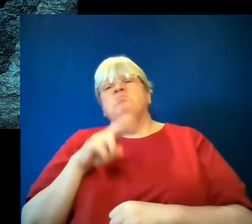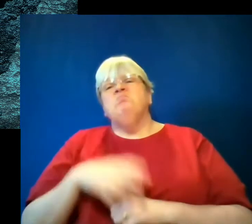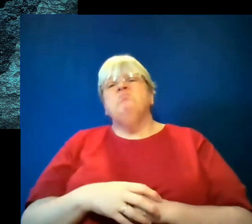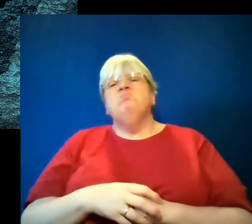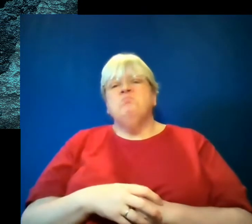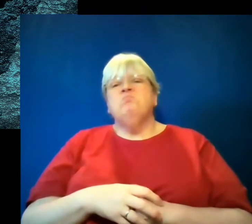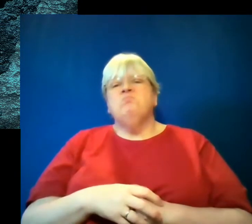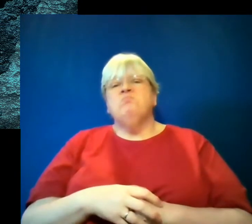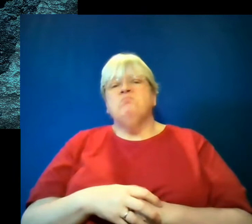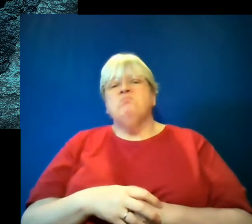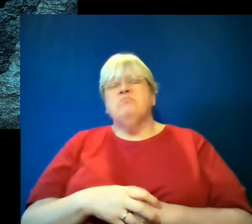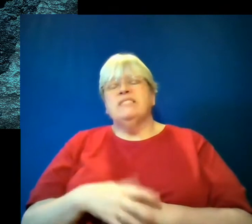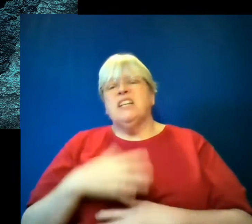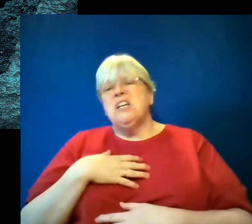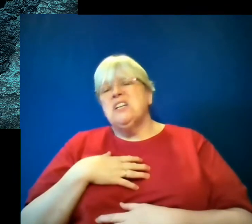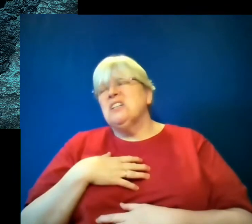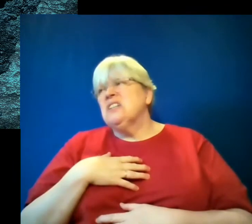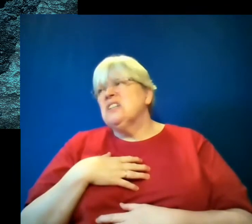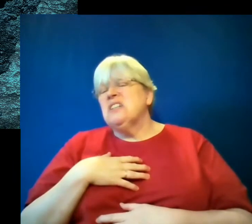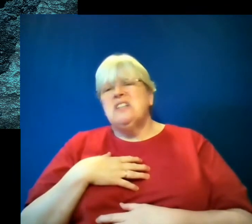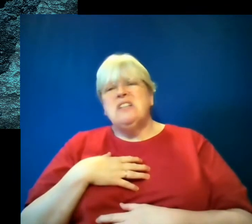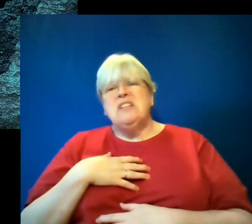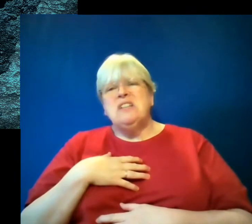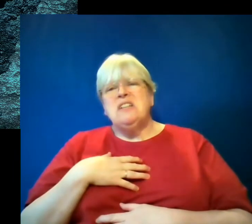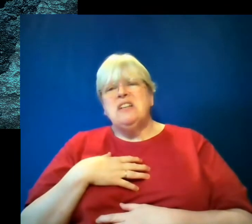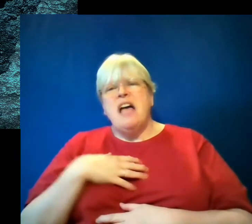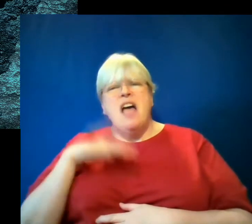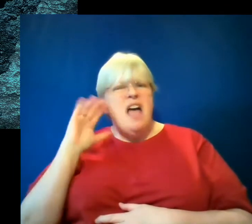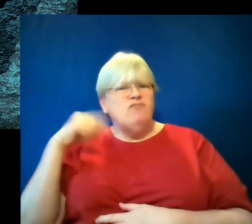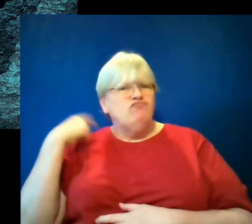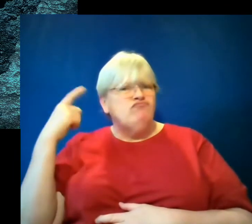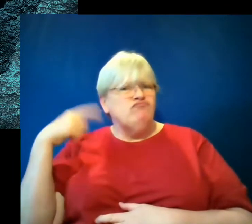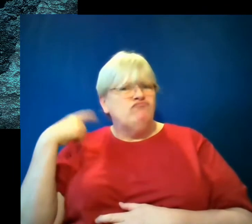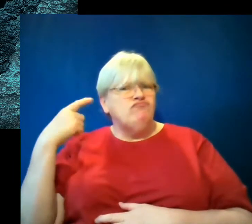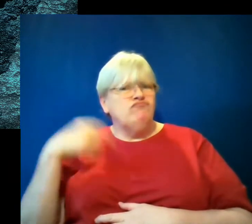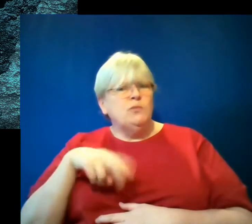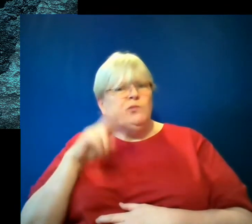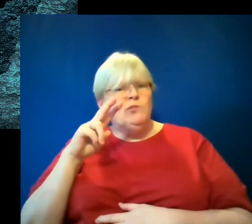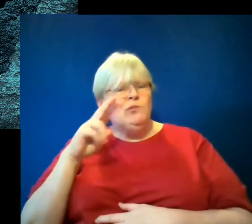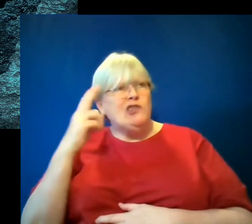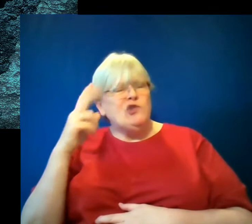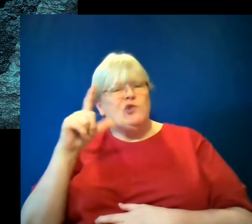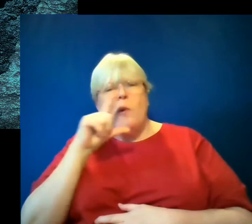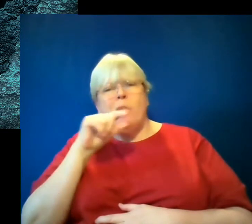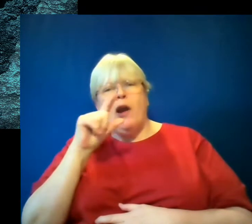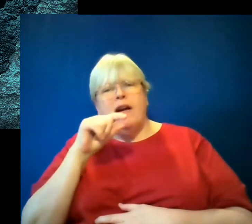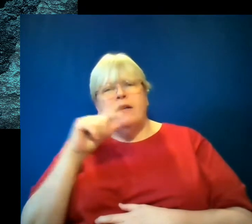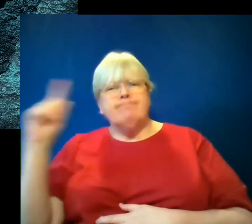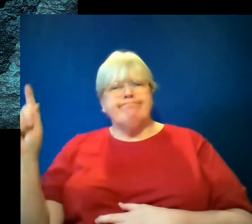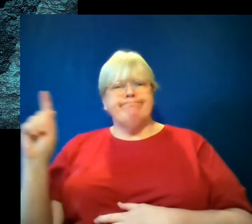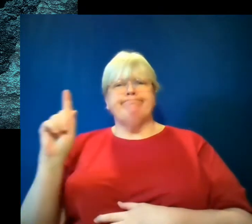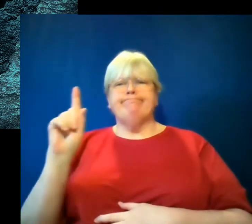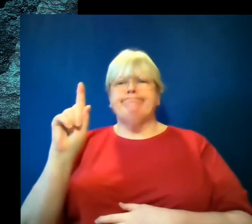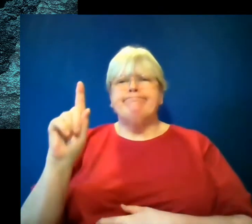She radiated despair. At the shrieks, she looked up and saw the bird. She approached the bars, a slow and